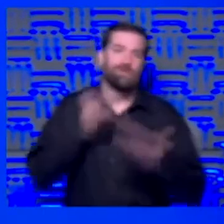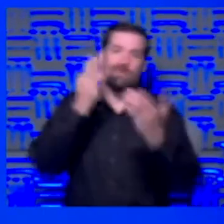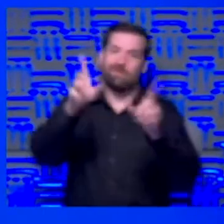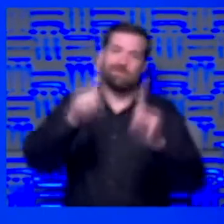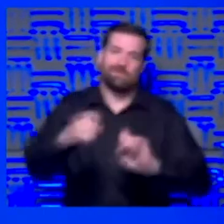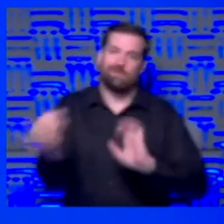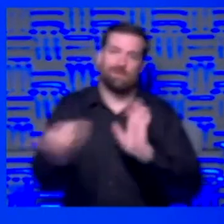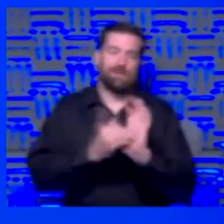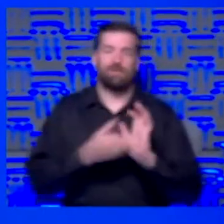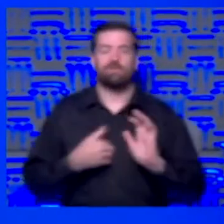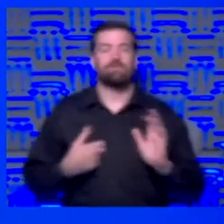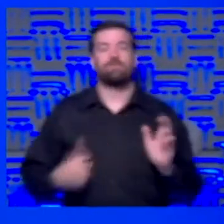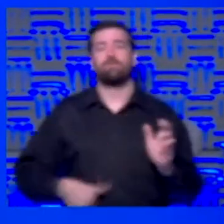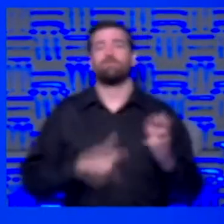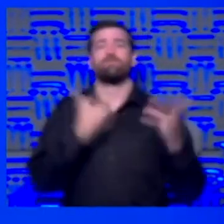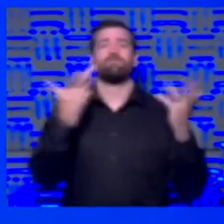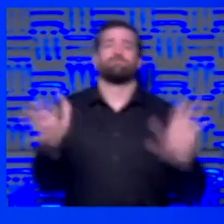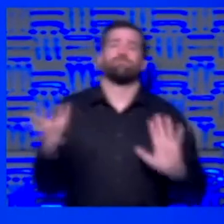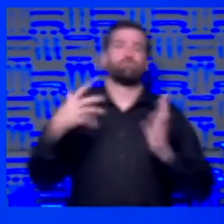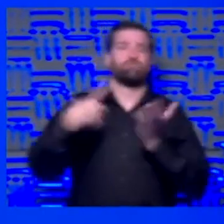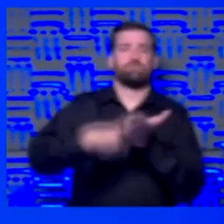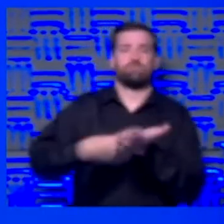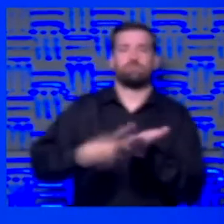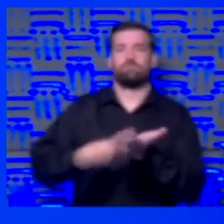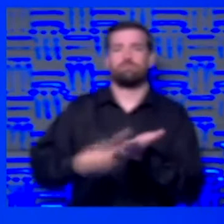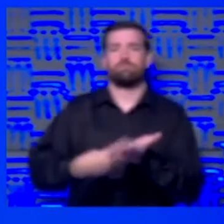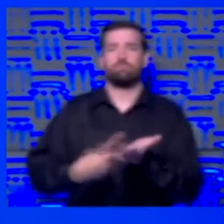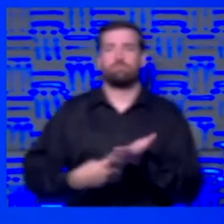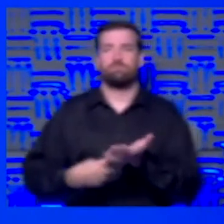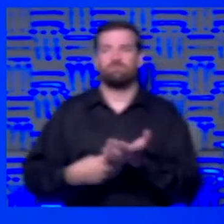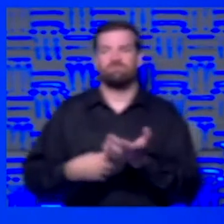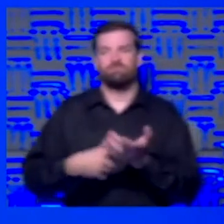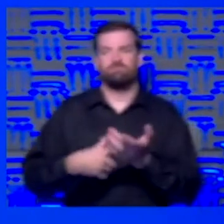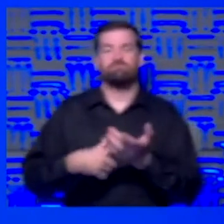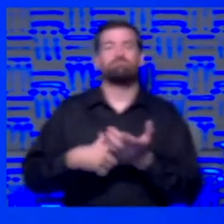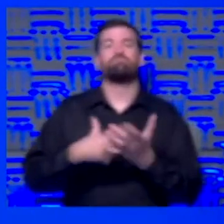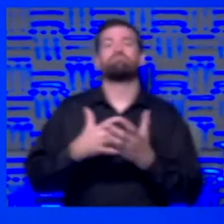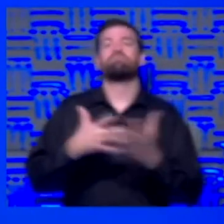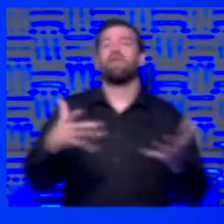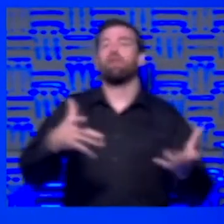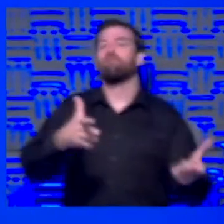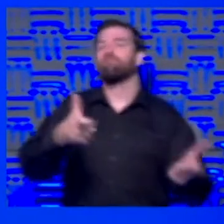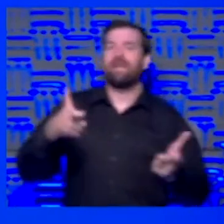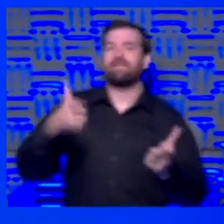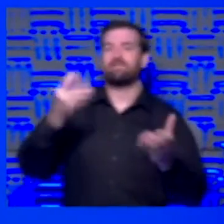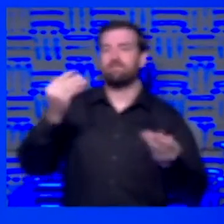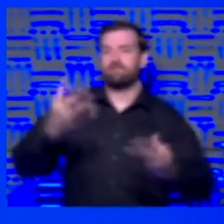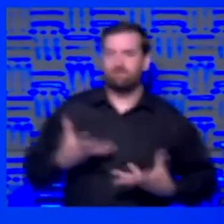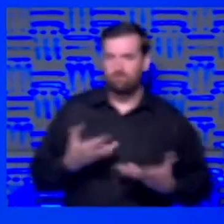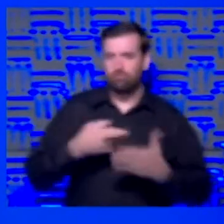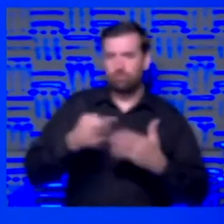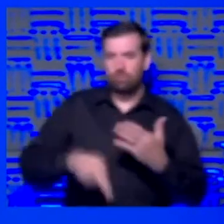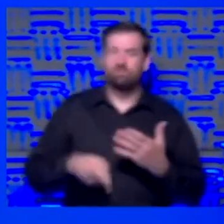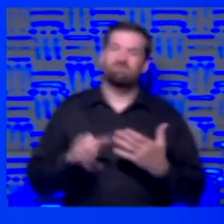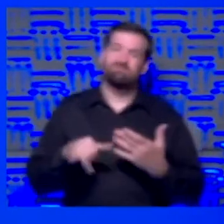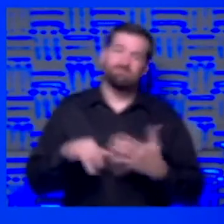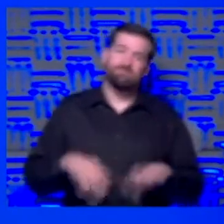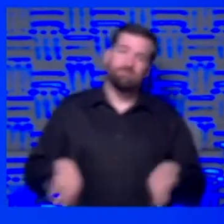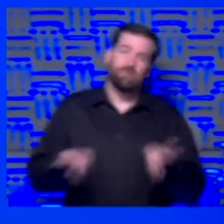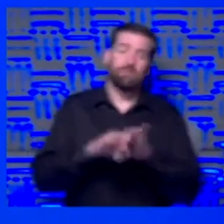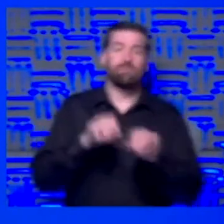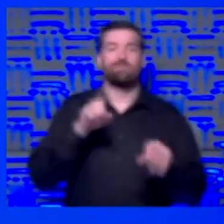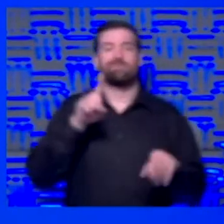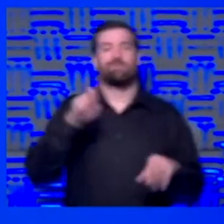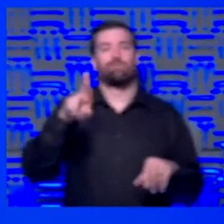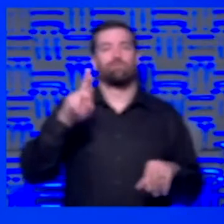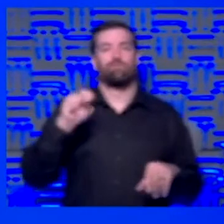that. Again, we've talked about how fast can you get back the test results as well, so that will matter. Dr. Norman